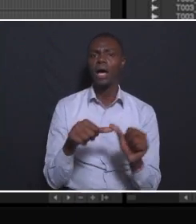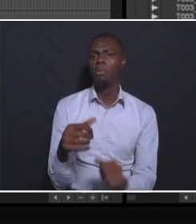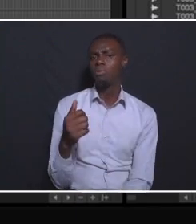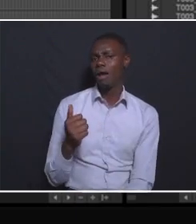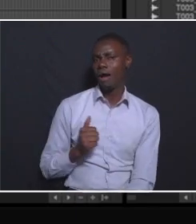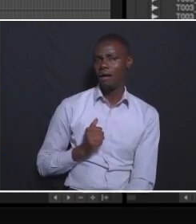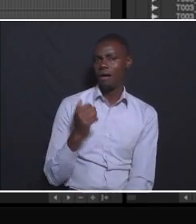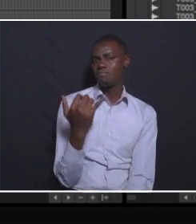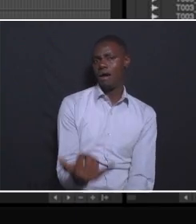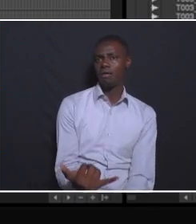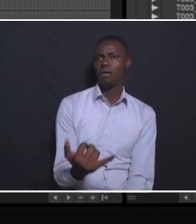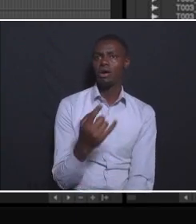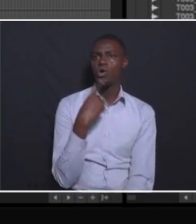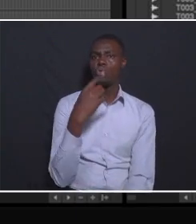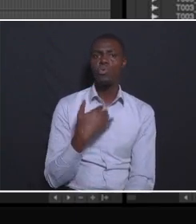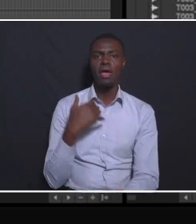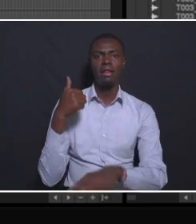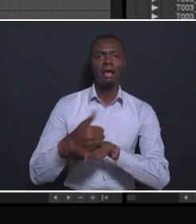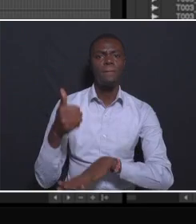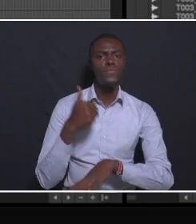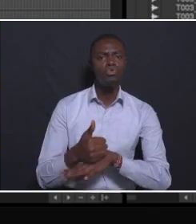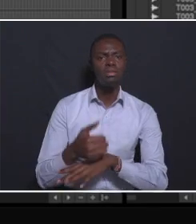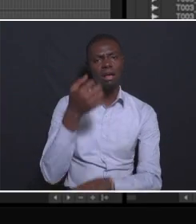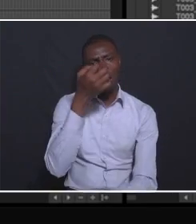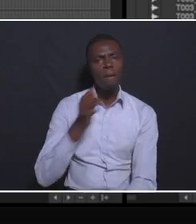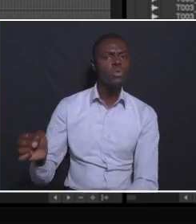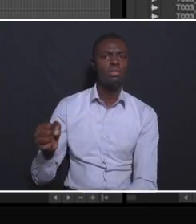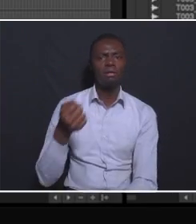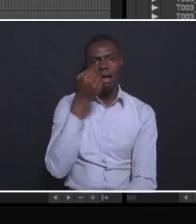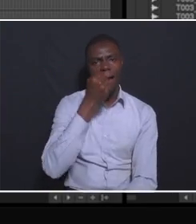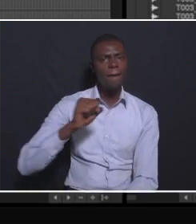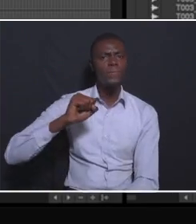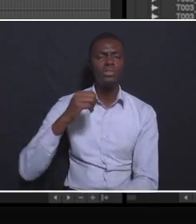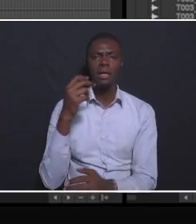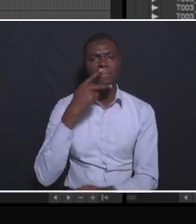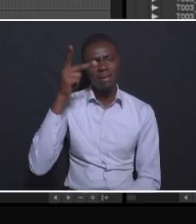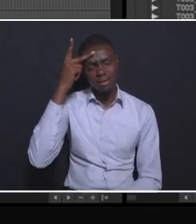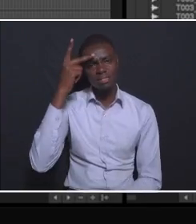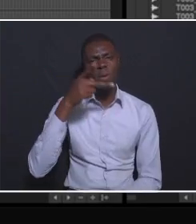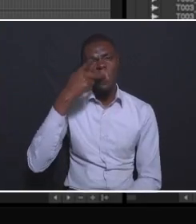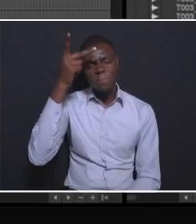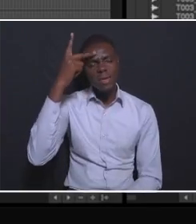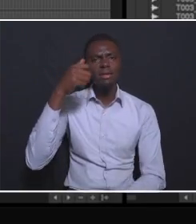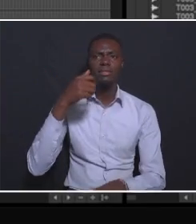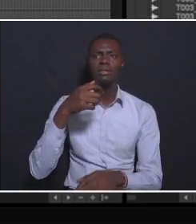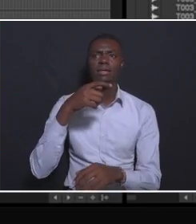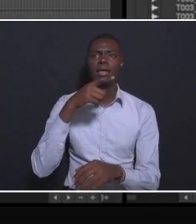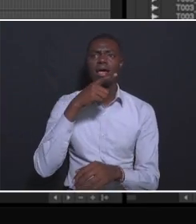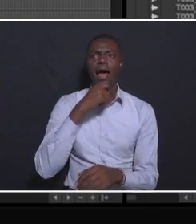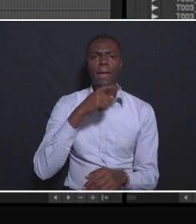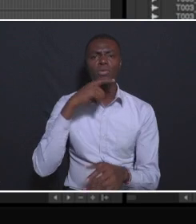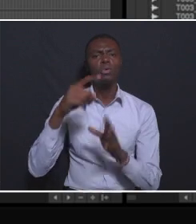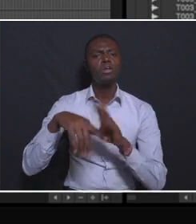who had abusive parents. The parents used to abuse, the husband used to beat the